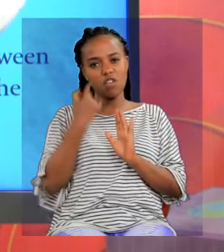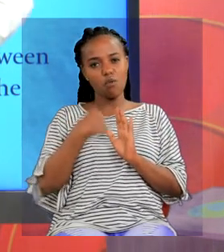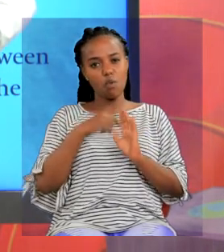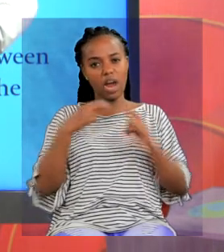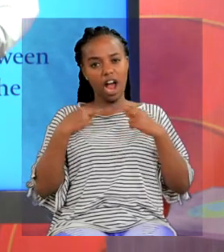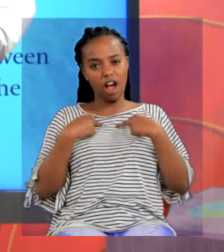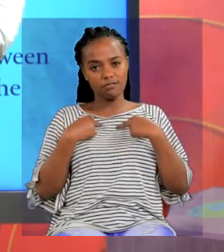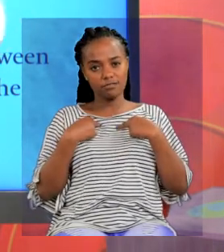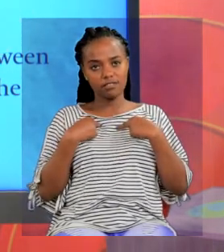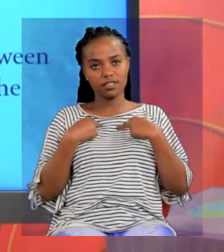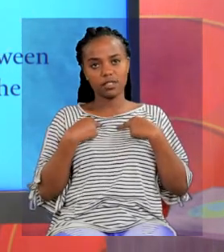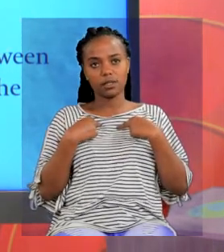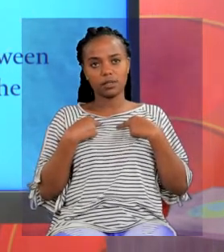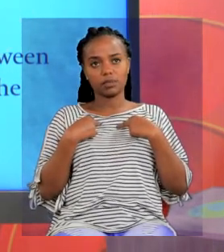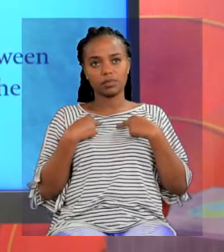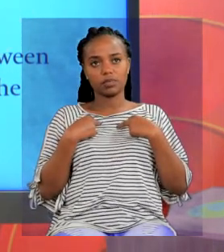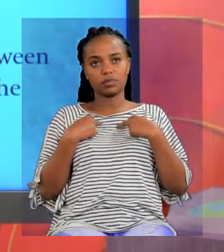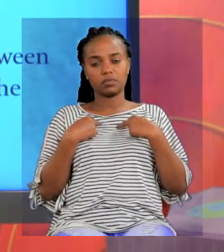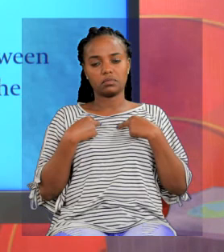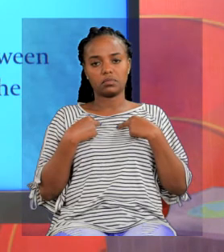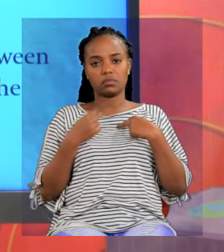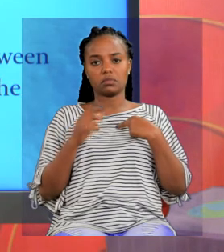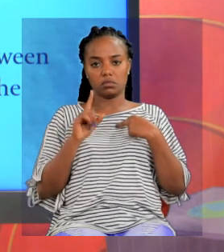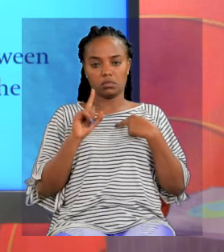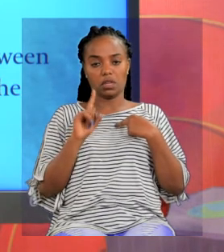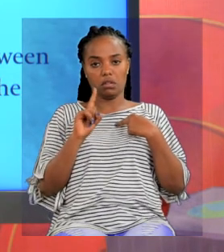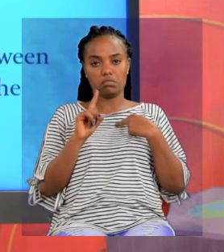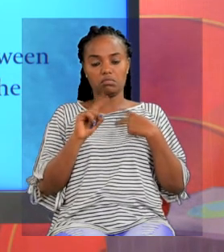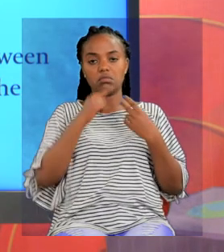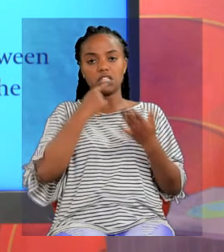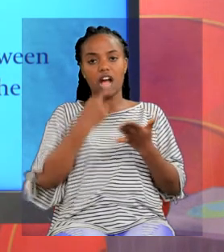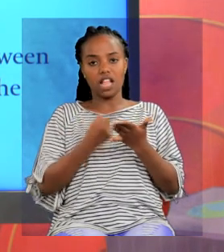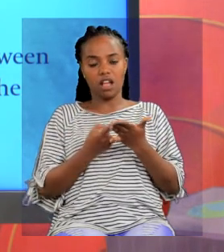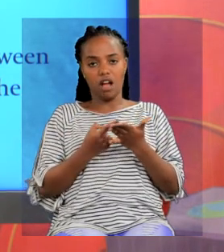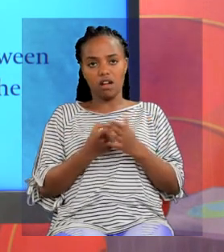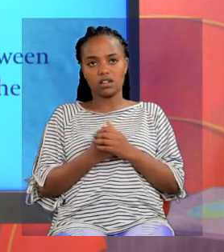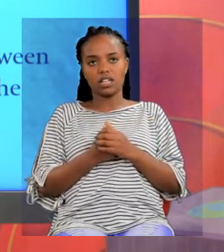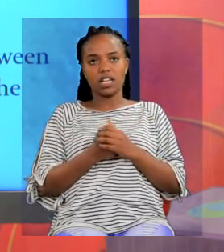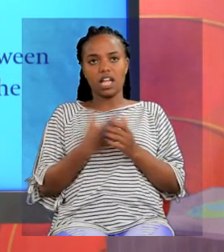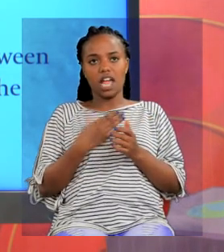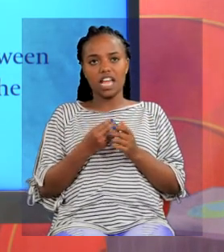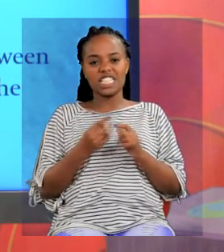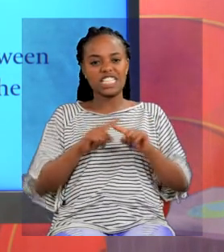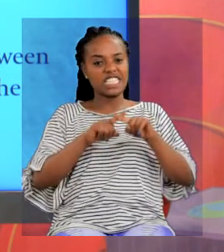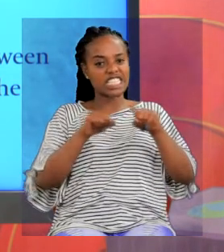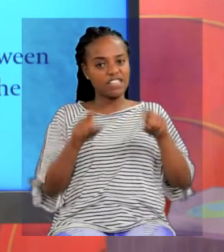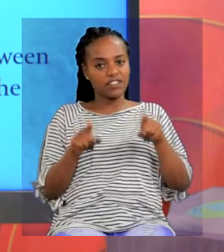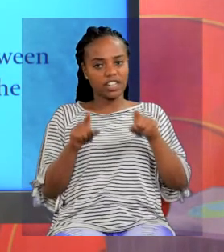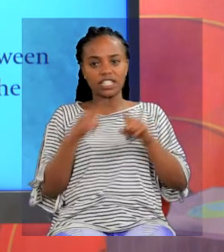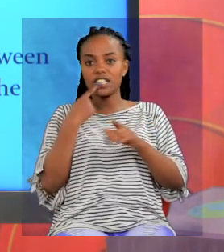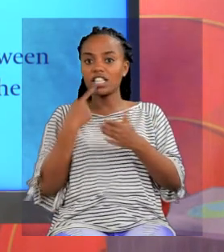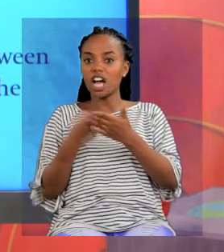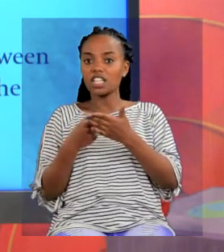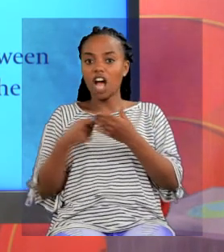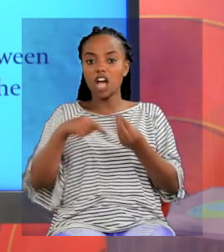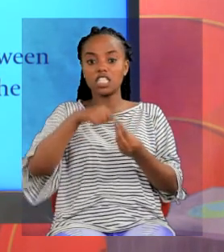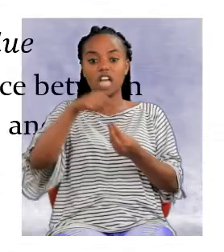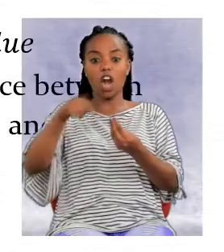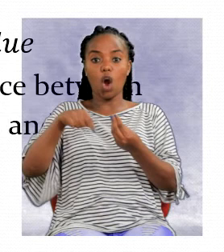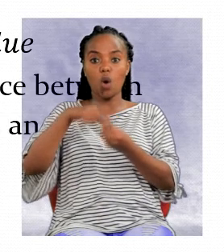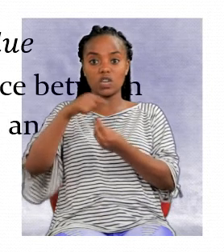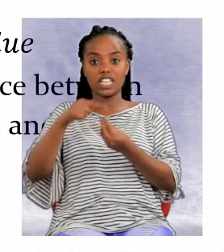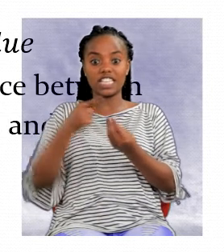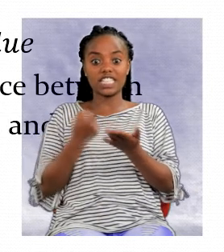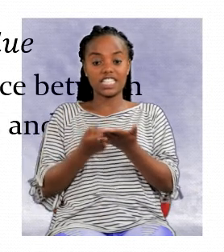have a certain data here and different data surrounding this